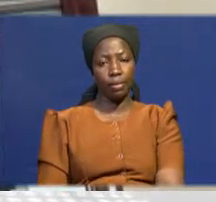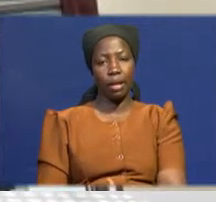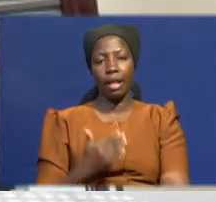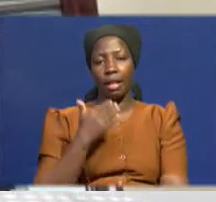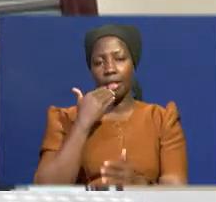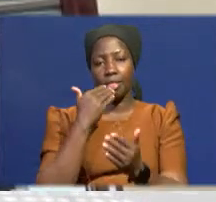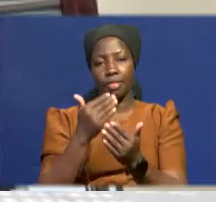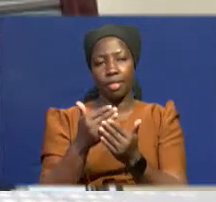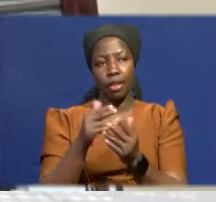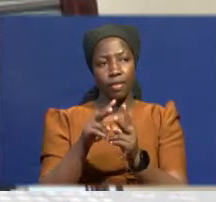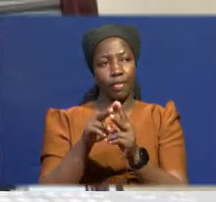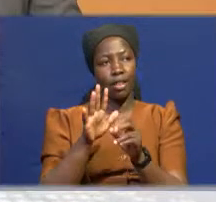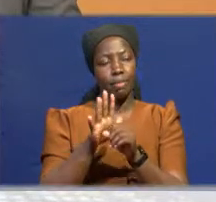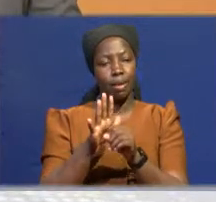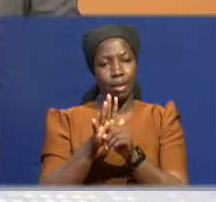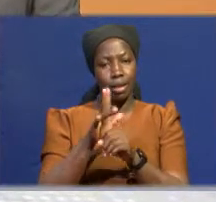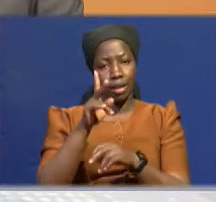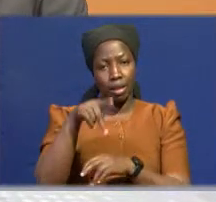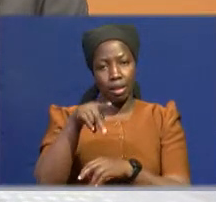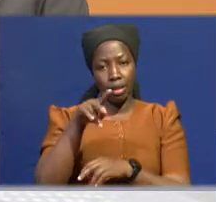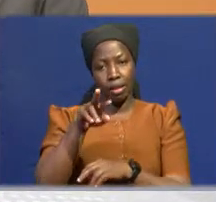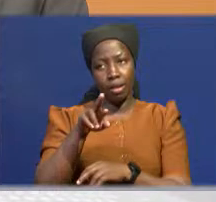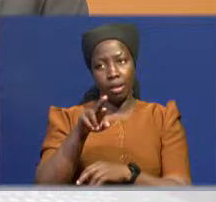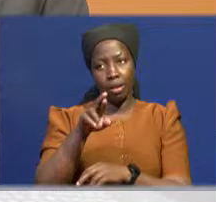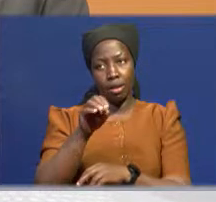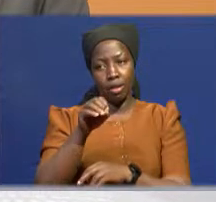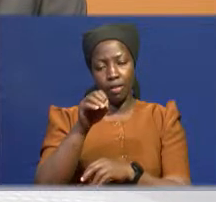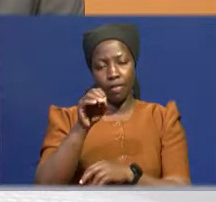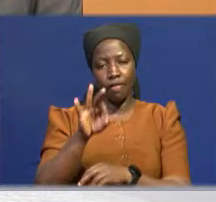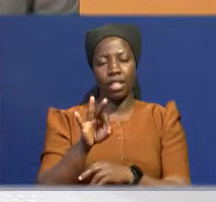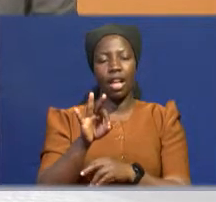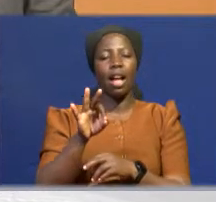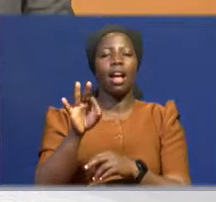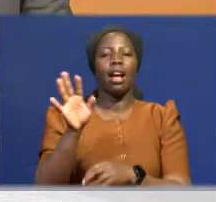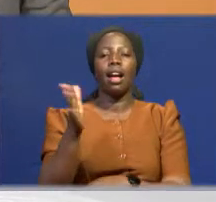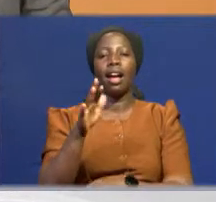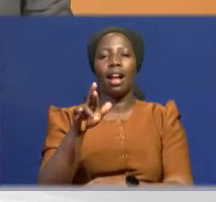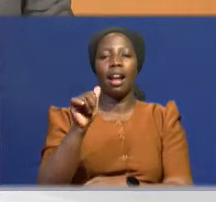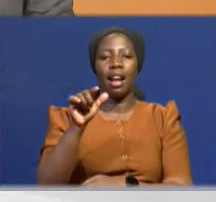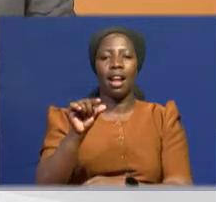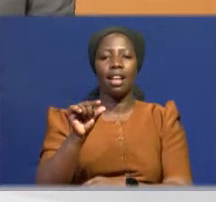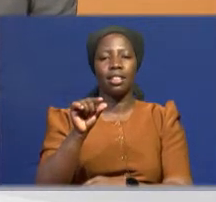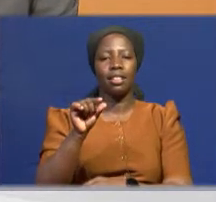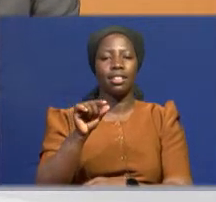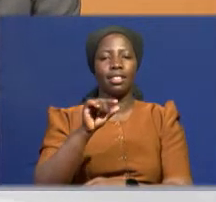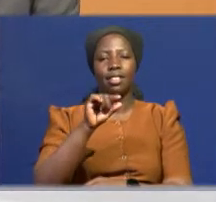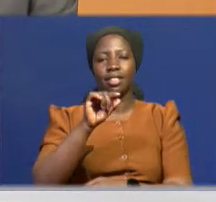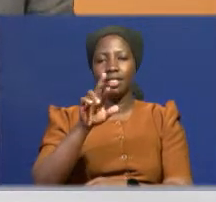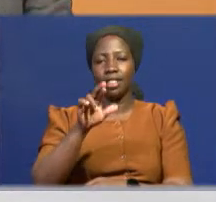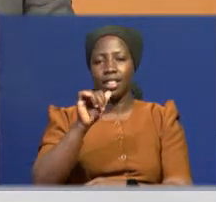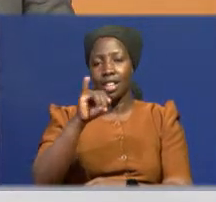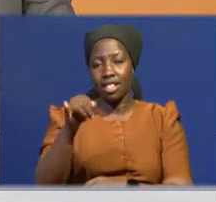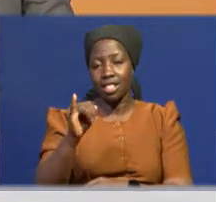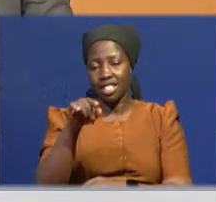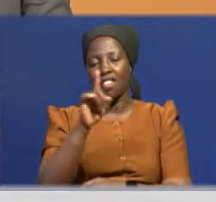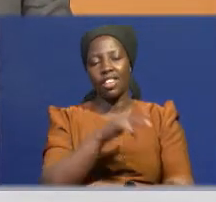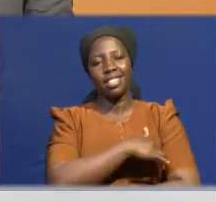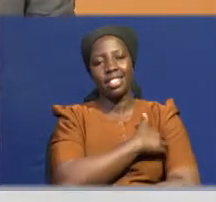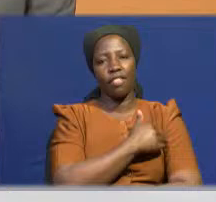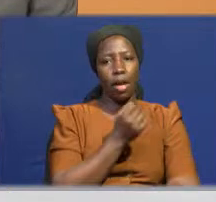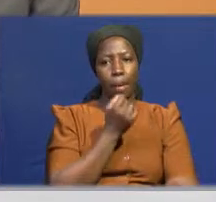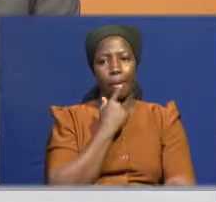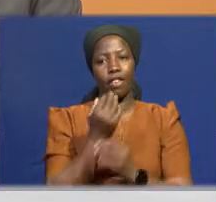Thank you very much, Professor Raj Jetley. He's the Chief Medical Officer, WRC Safari Rally. And also, he